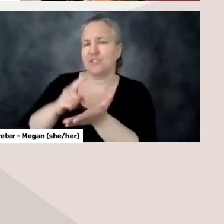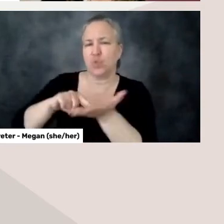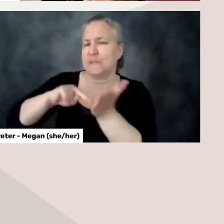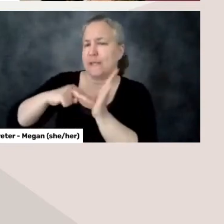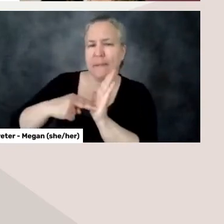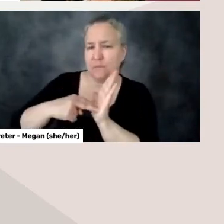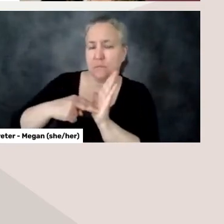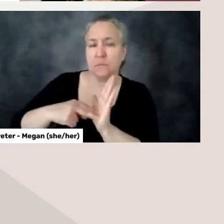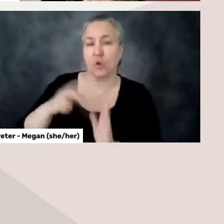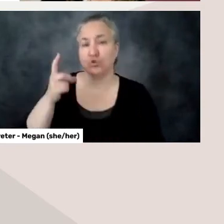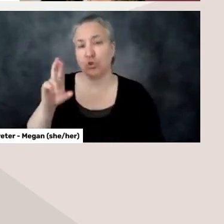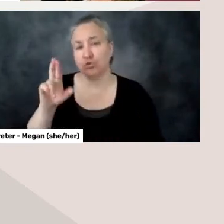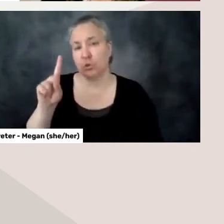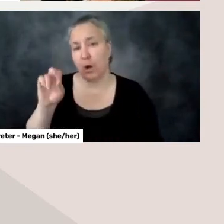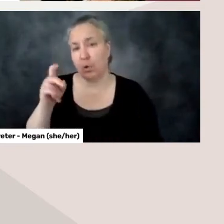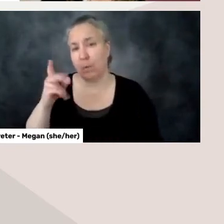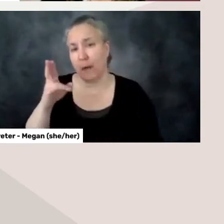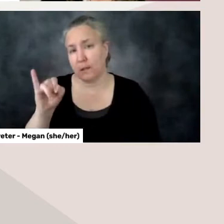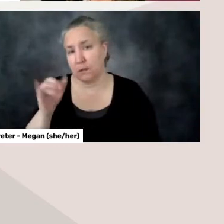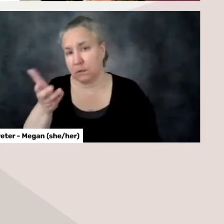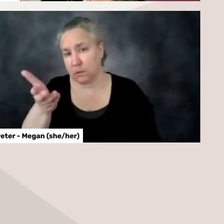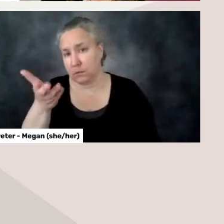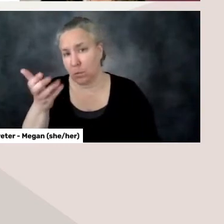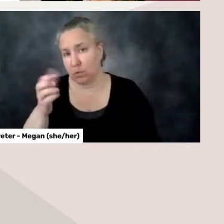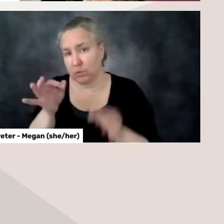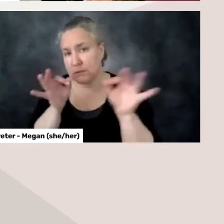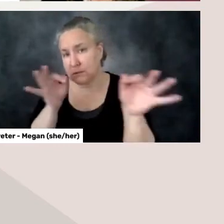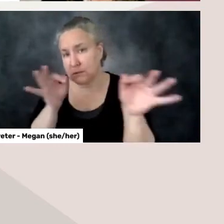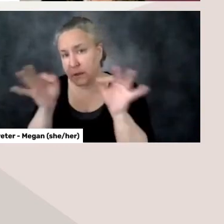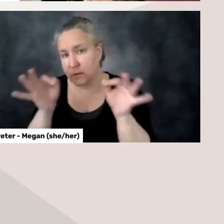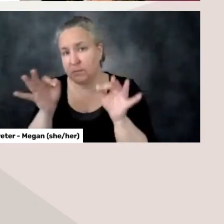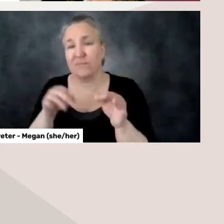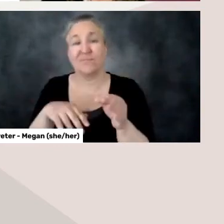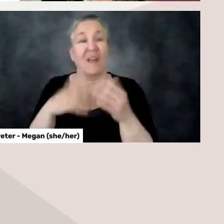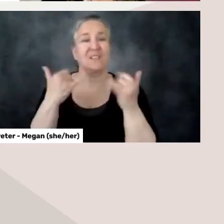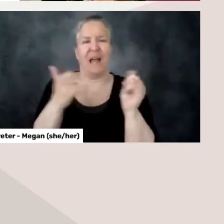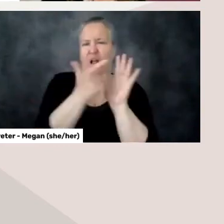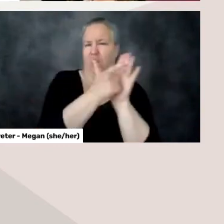maybe Dr. Kaklamani, if you want to do that, and what is the law